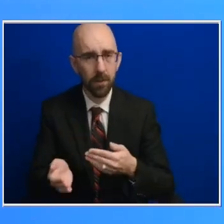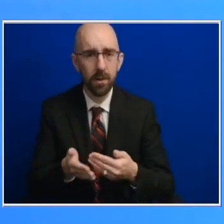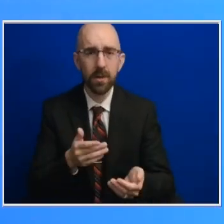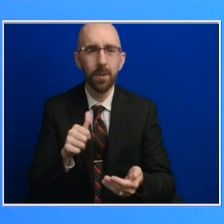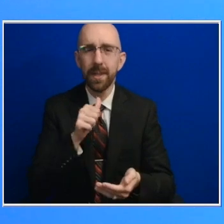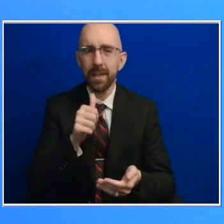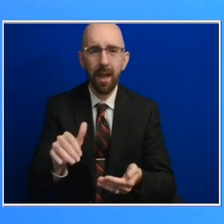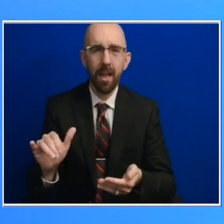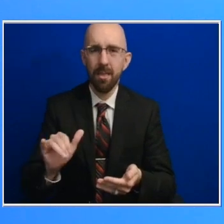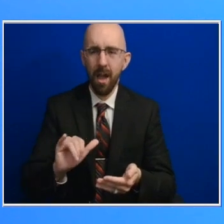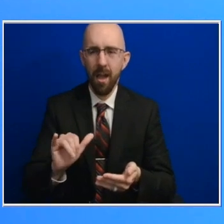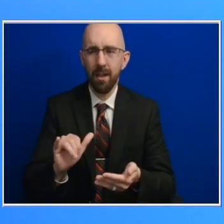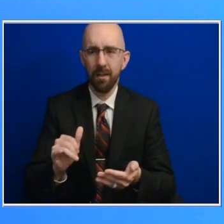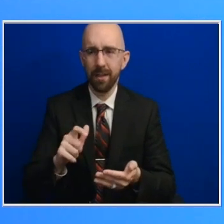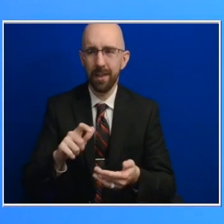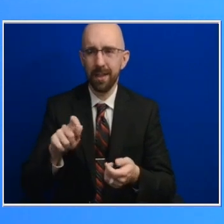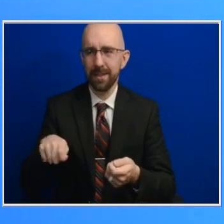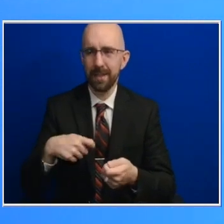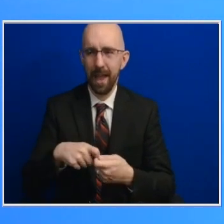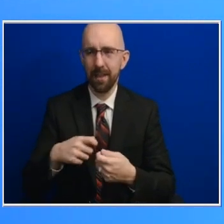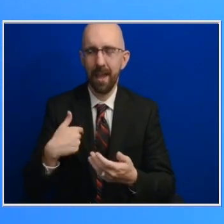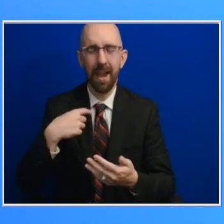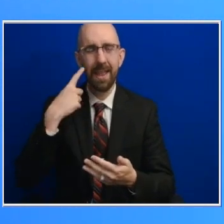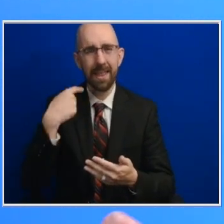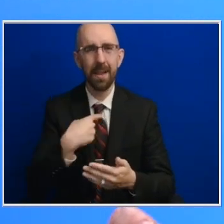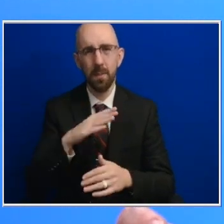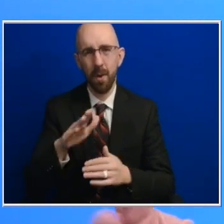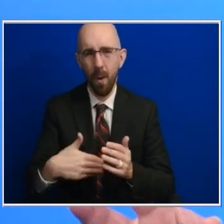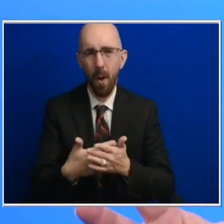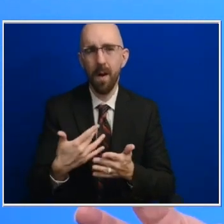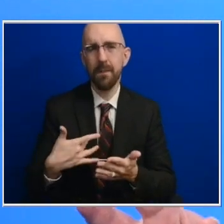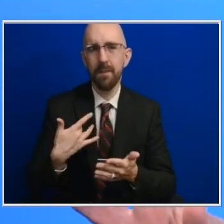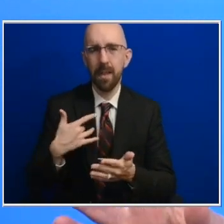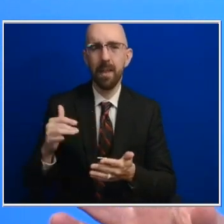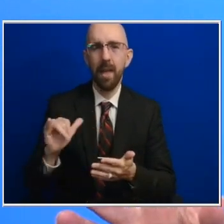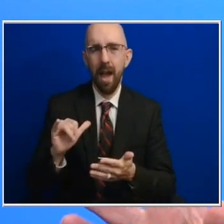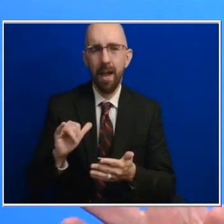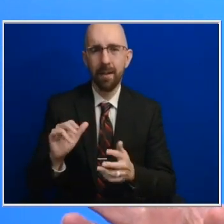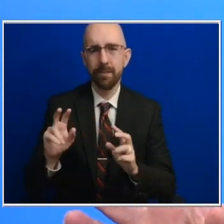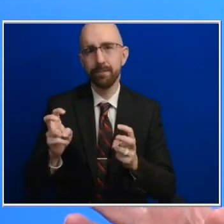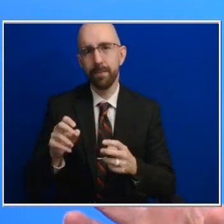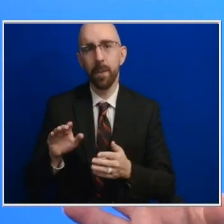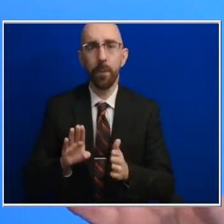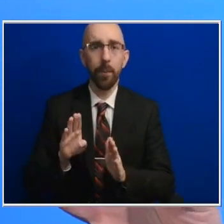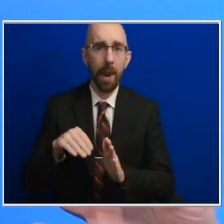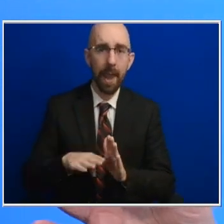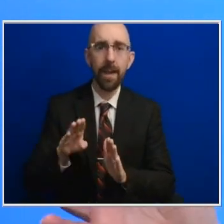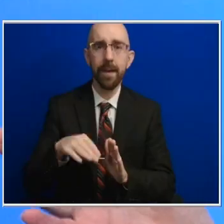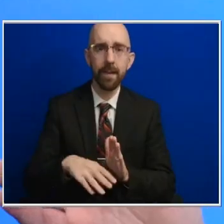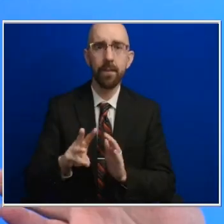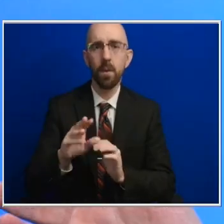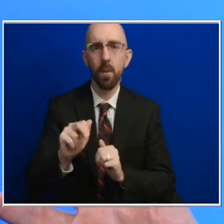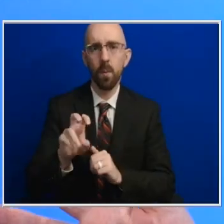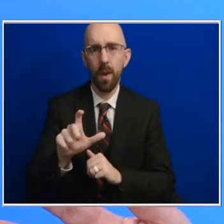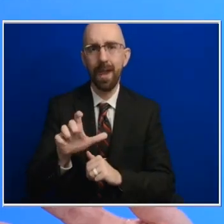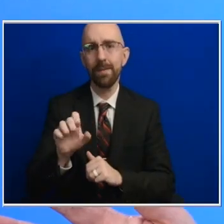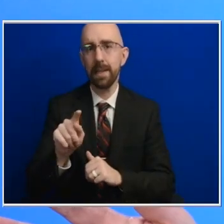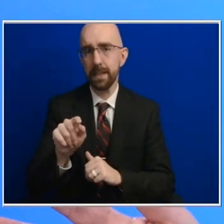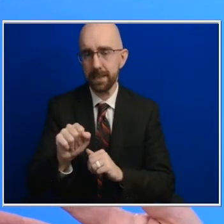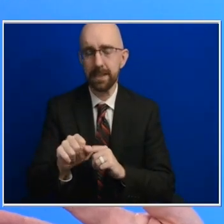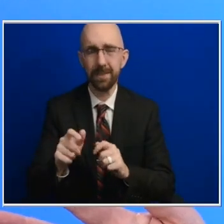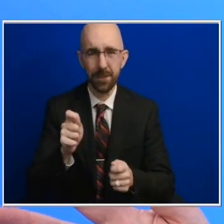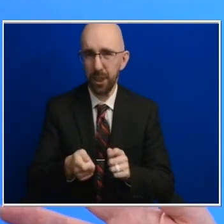are necessarily, I think we all feel like there are these wavelets, but I don't know